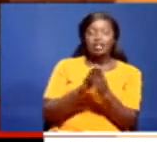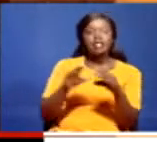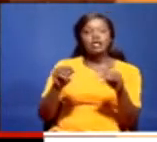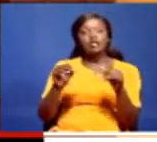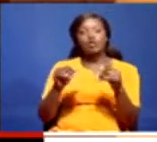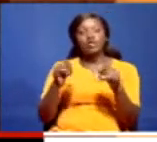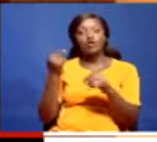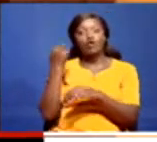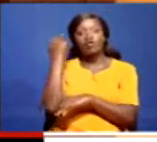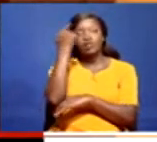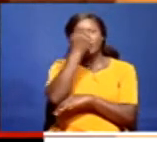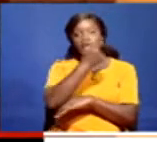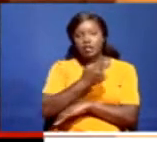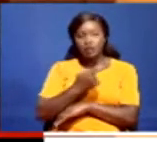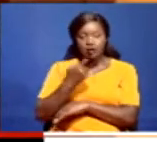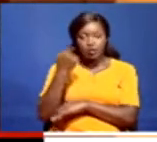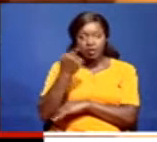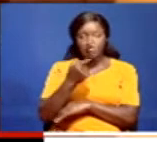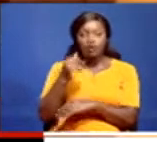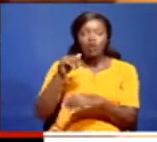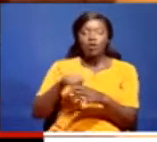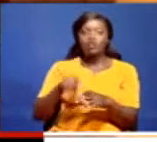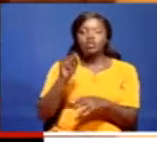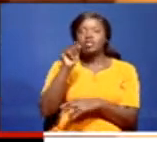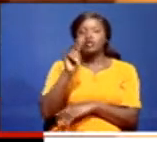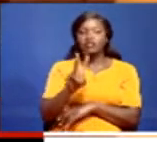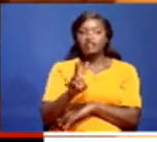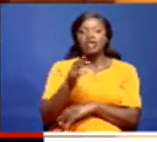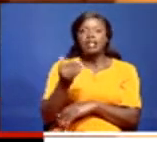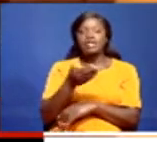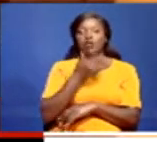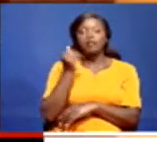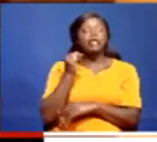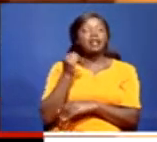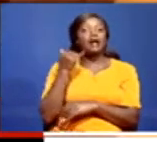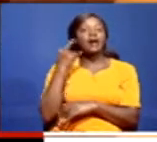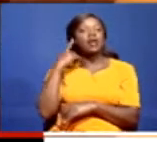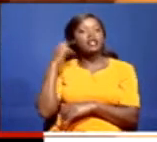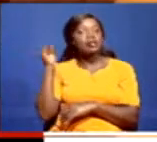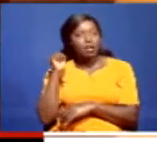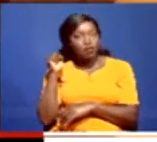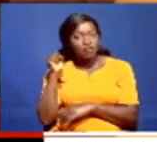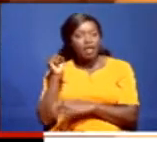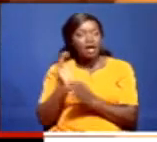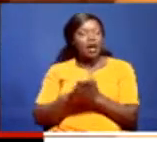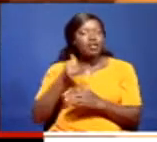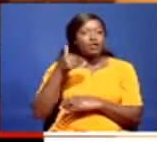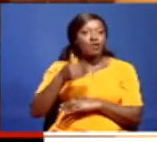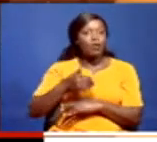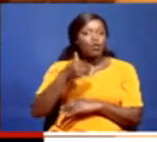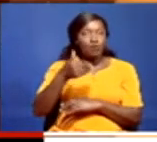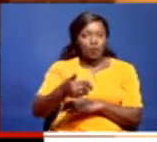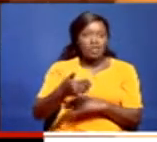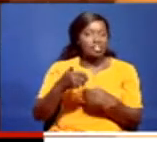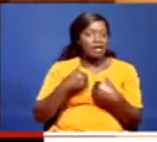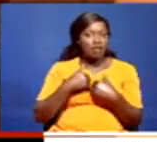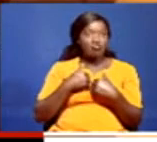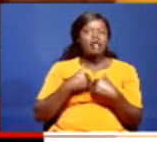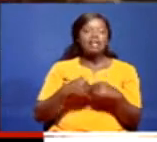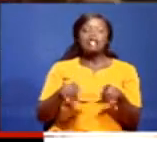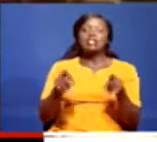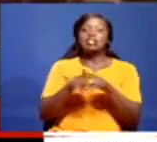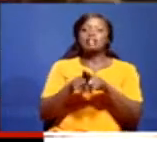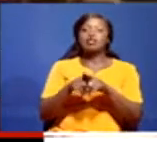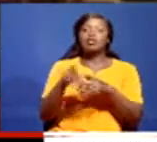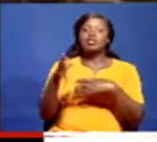images on television. We have now better sound, and consistently we have steady signals around the